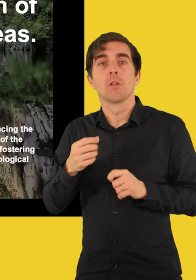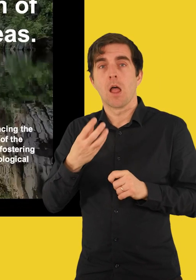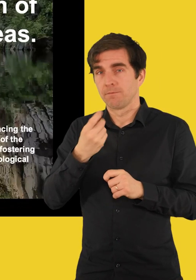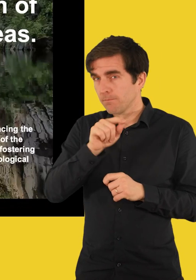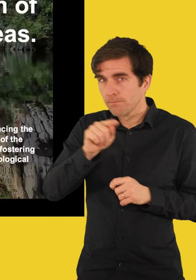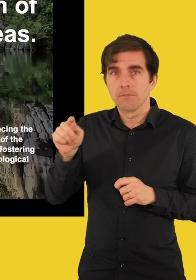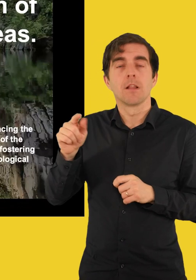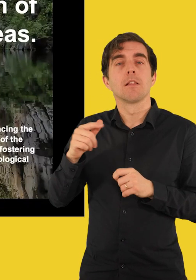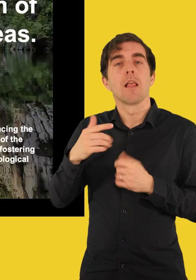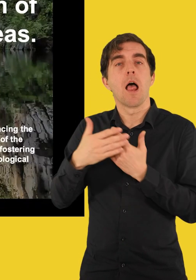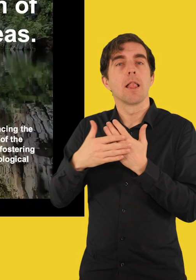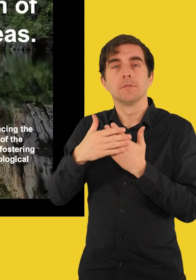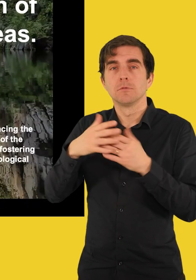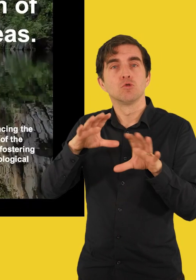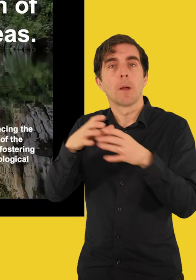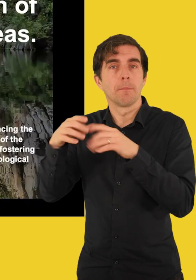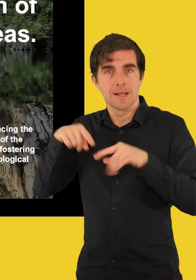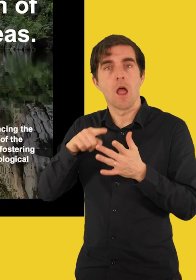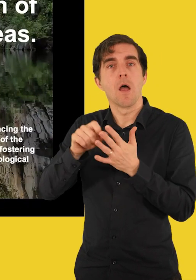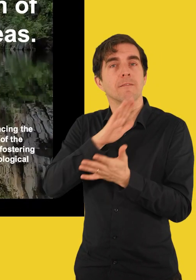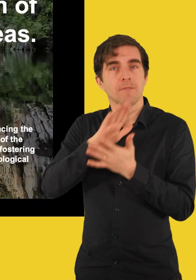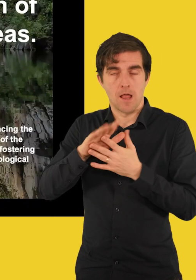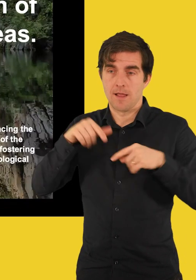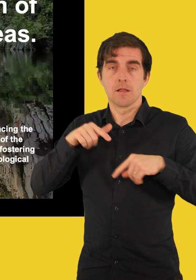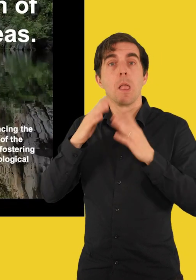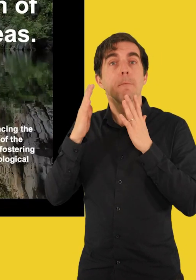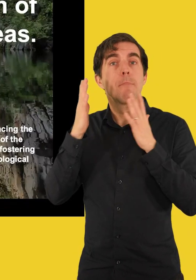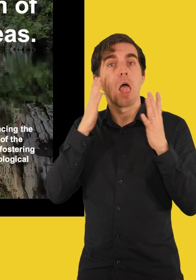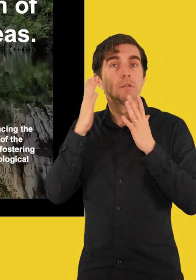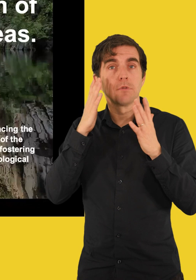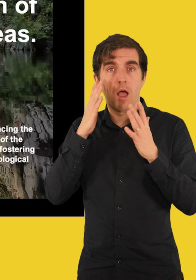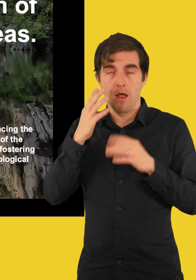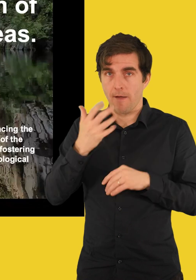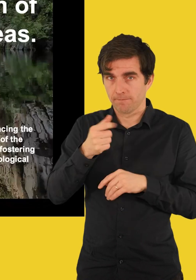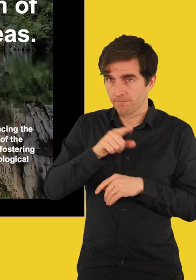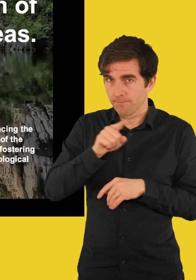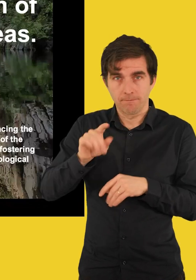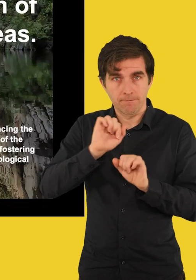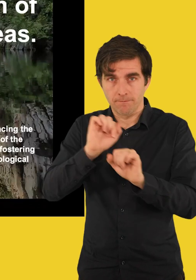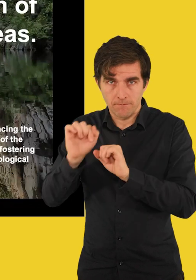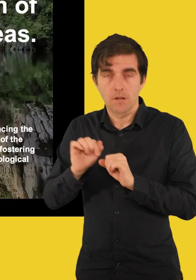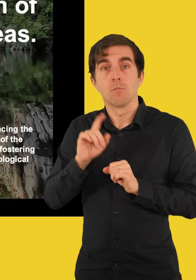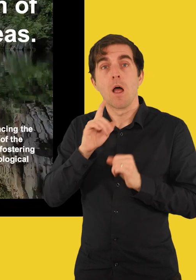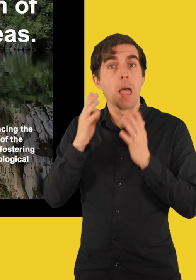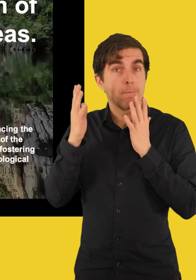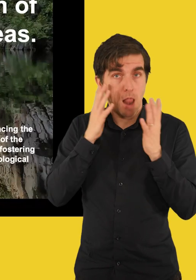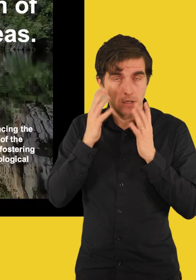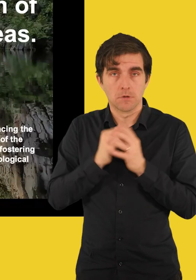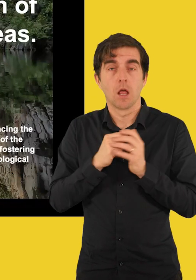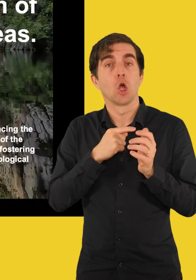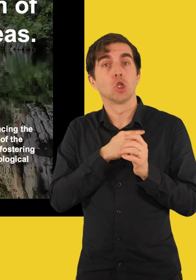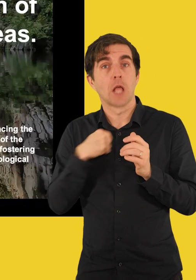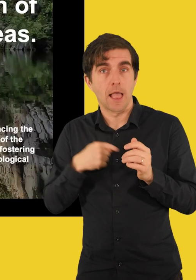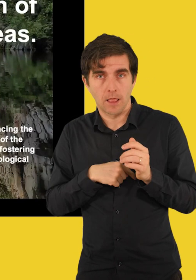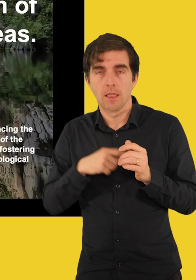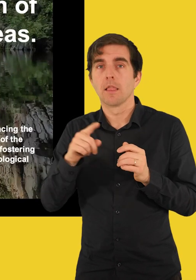have several ethnic groups in Ipoh, as in Malaysia, Malays, Chinese,